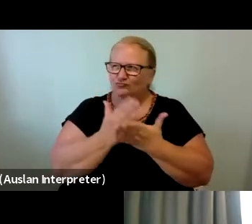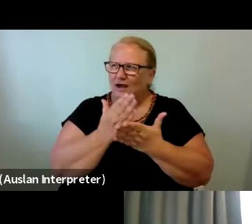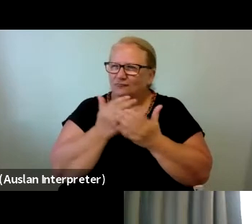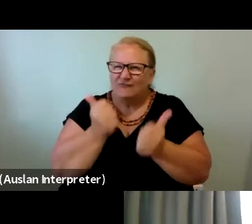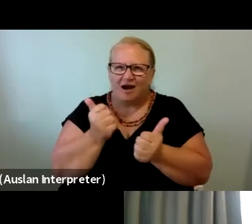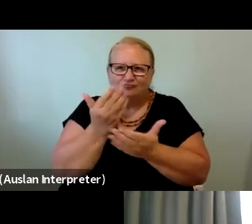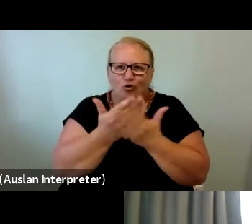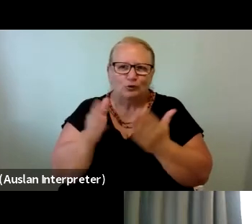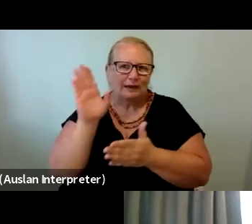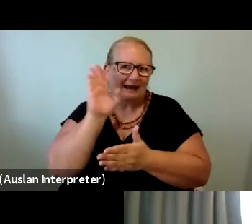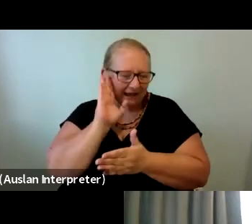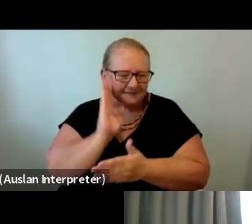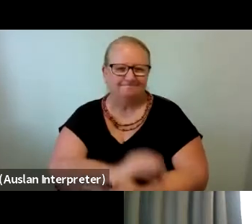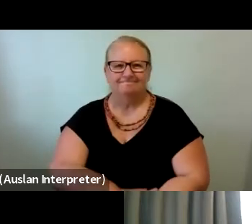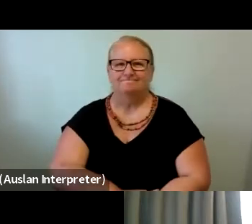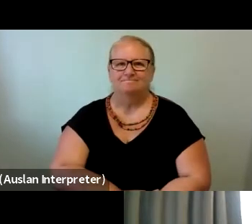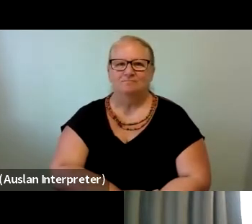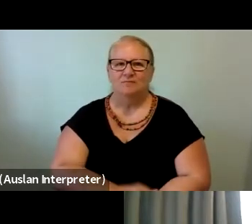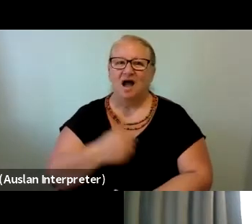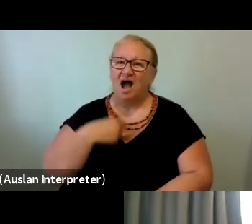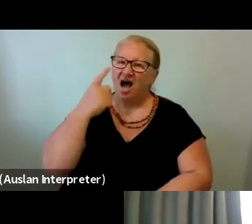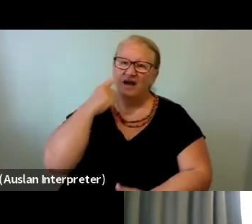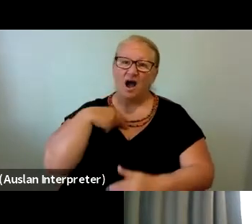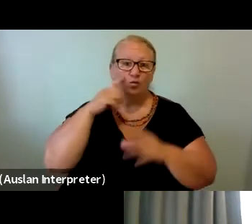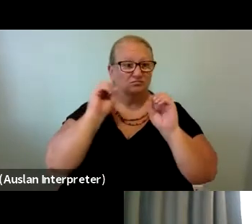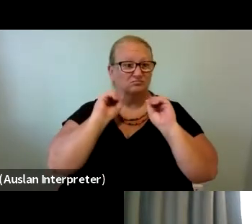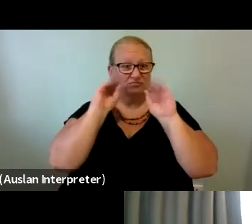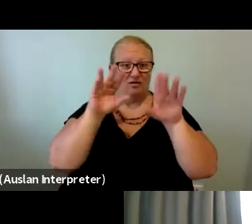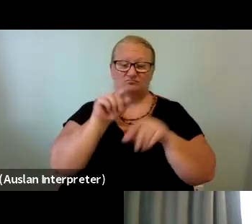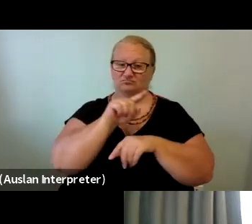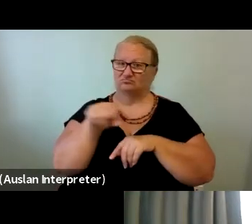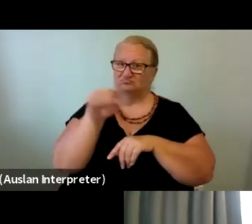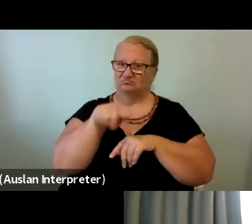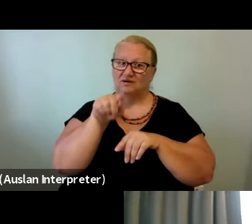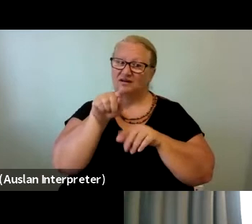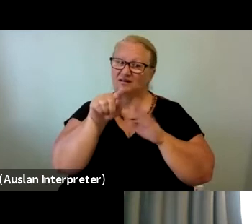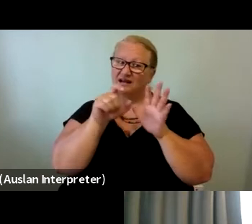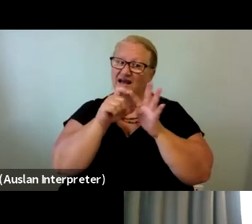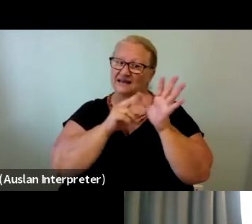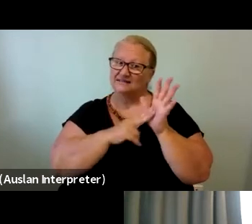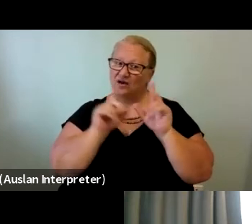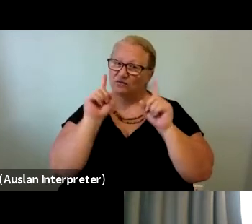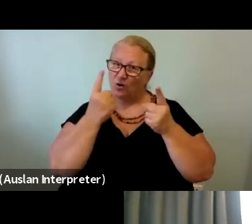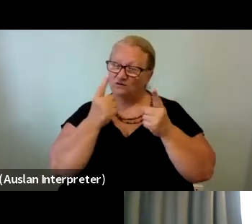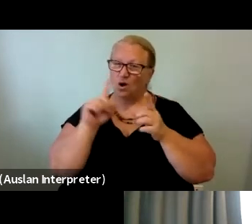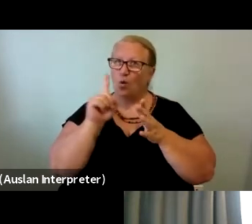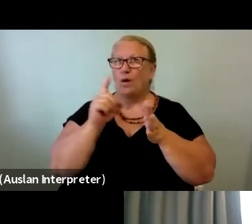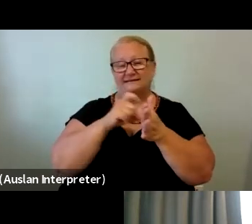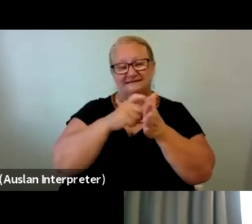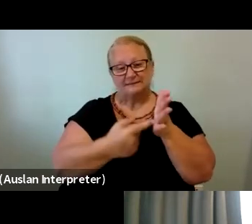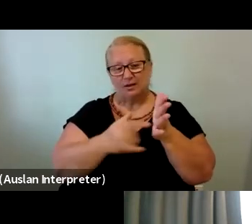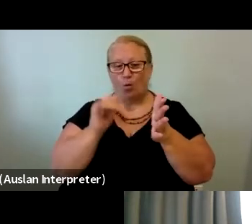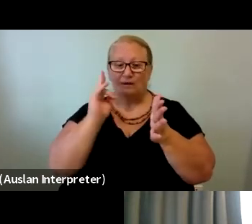share. So I think I'll just throw it out there and I'll start with you, Dan, if I can. What does disability-led or deaf-led mean?